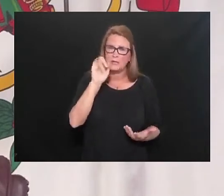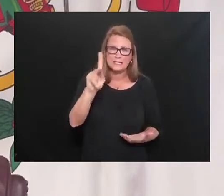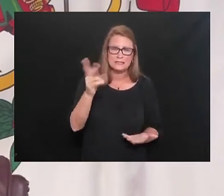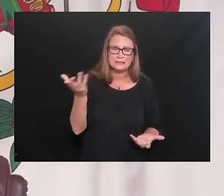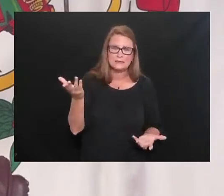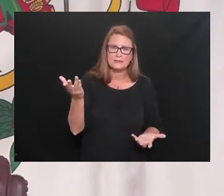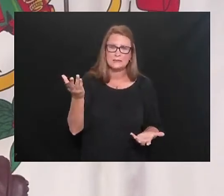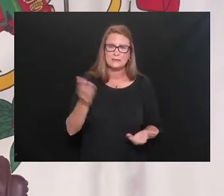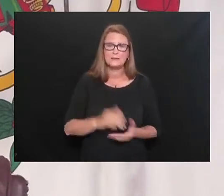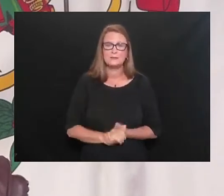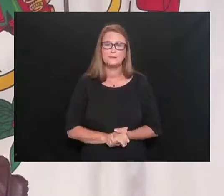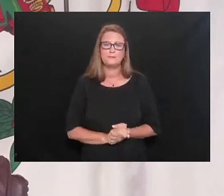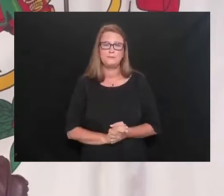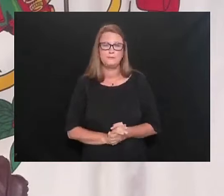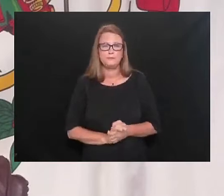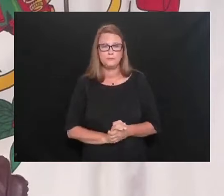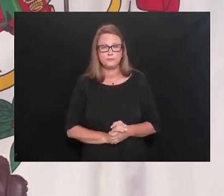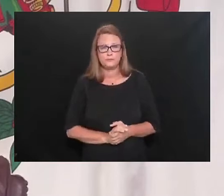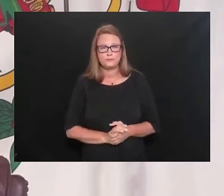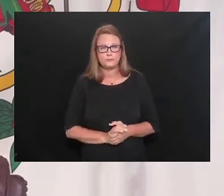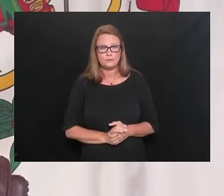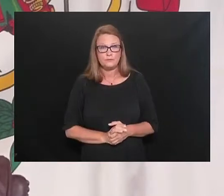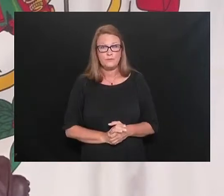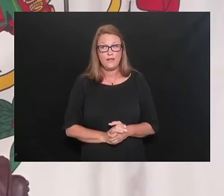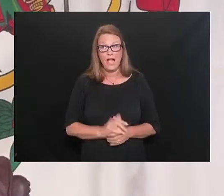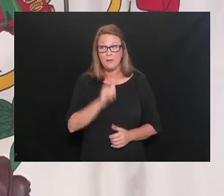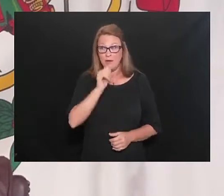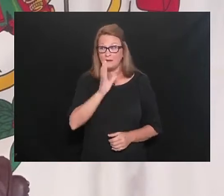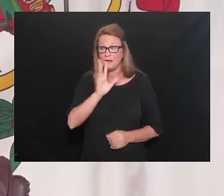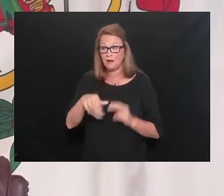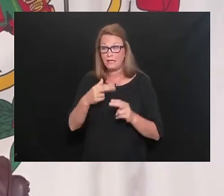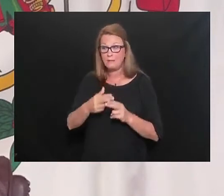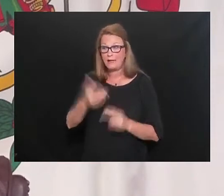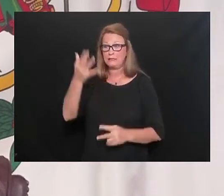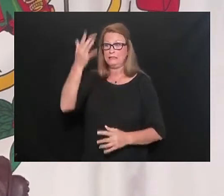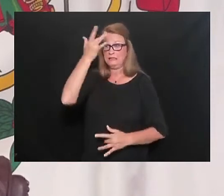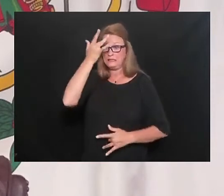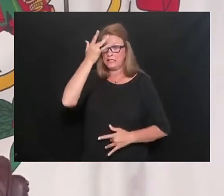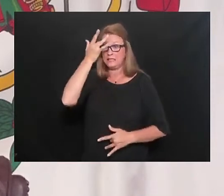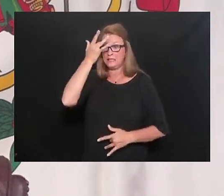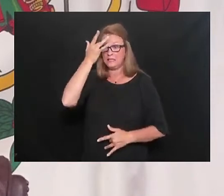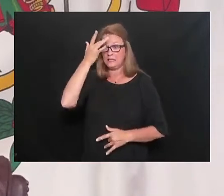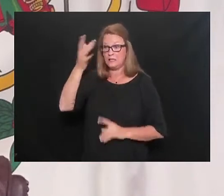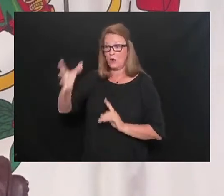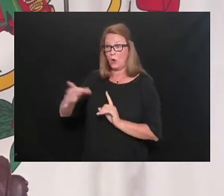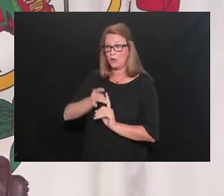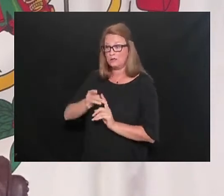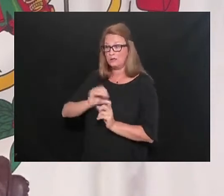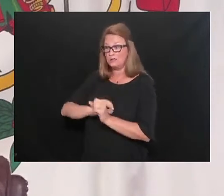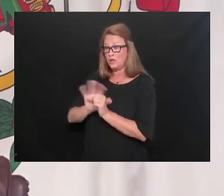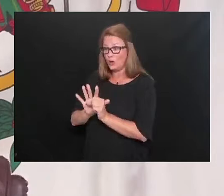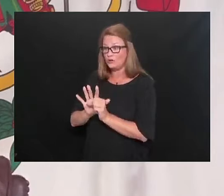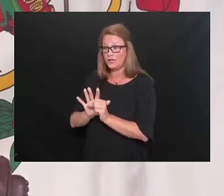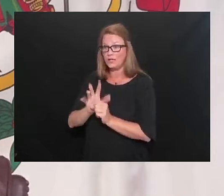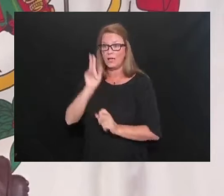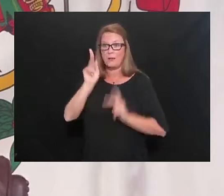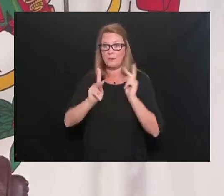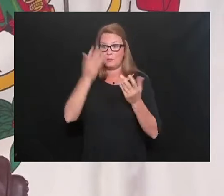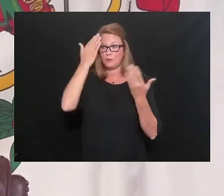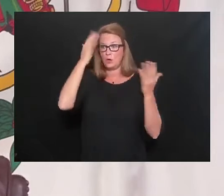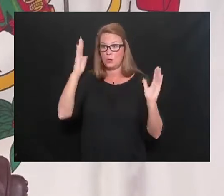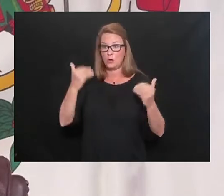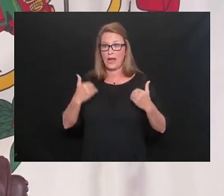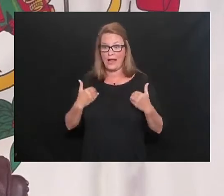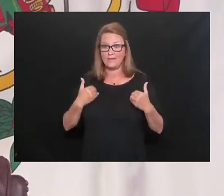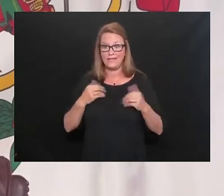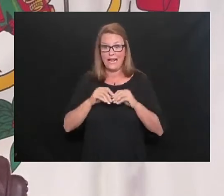am not speaking about kids that are getting sick. I'm speaking about kids that are getting COVID that don't even know they've gotten it. They